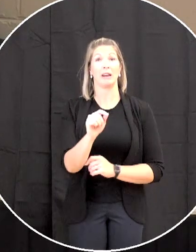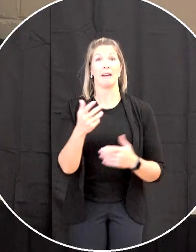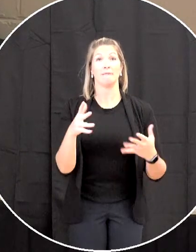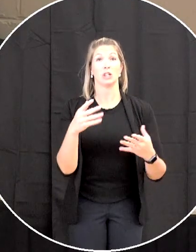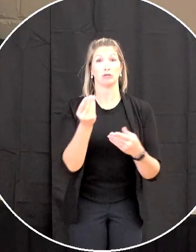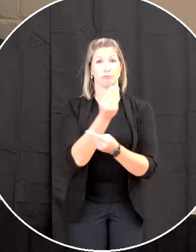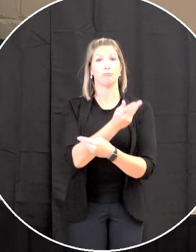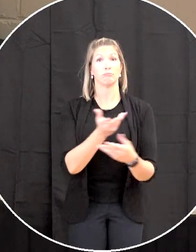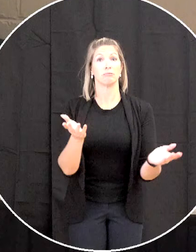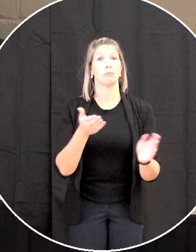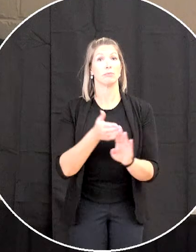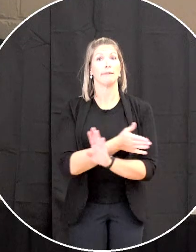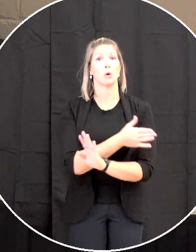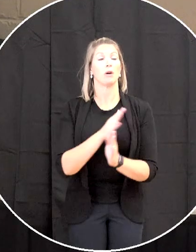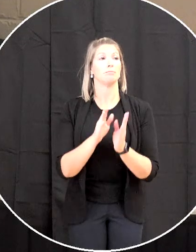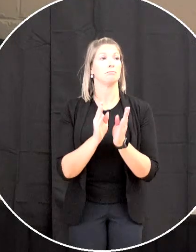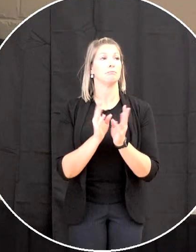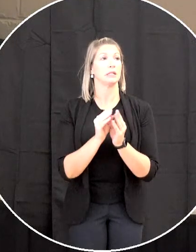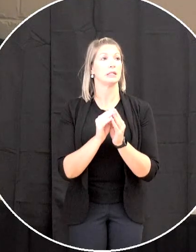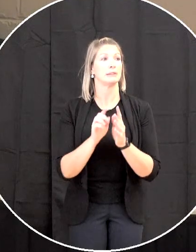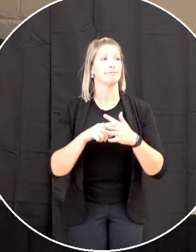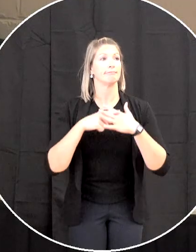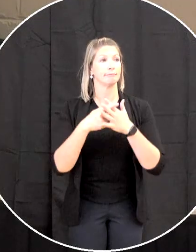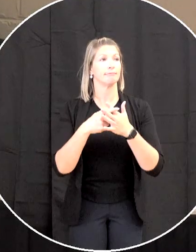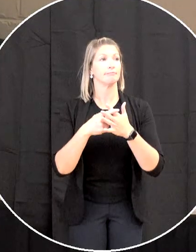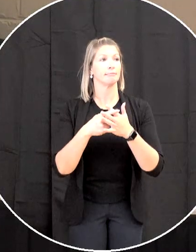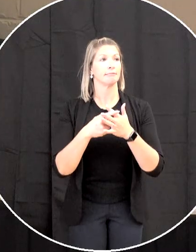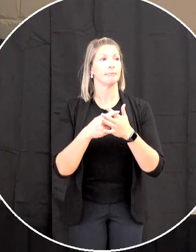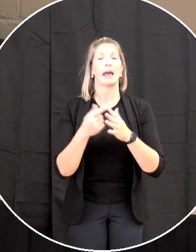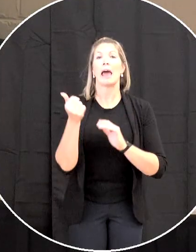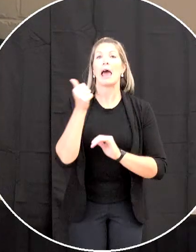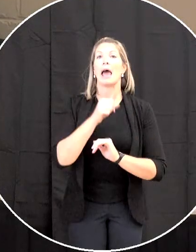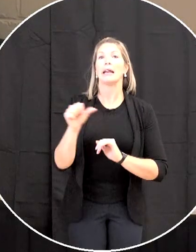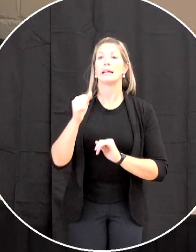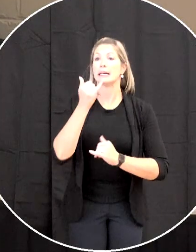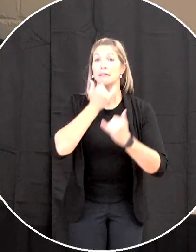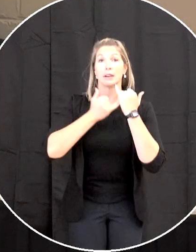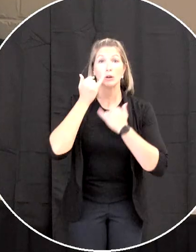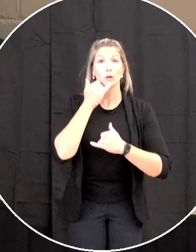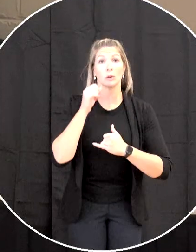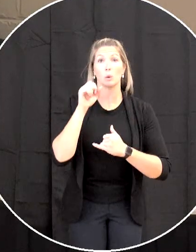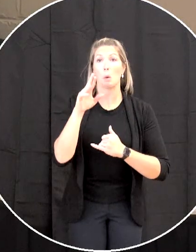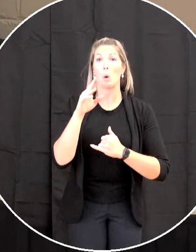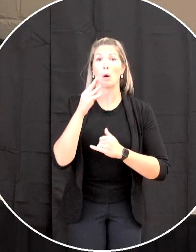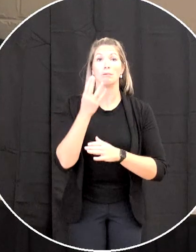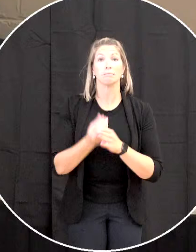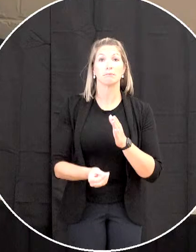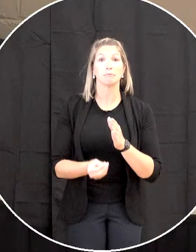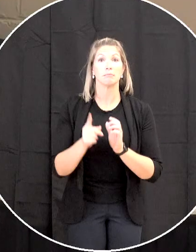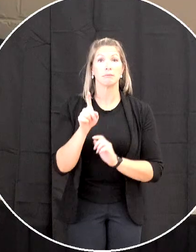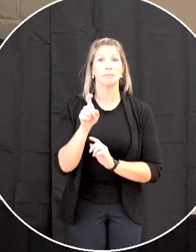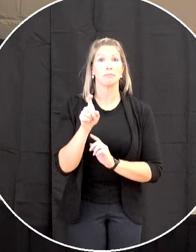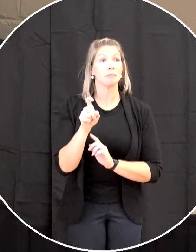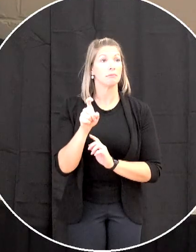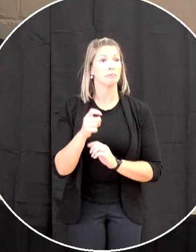were sent out prior for review. Are there any errors or omissions within the minutes?